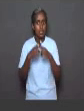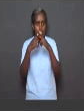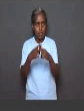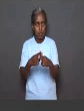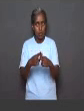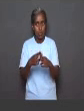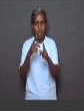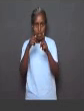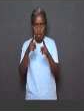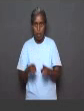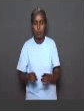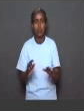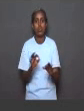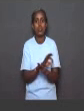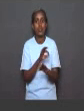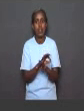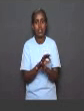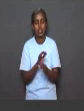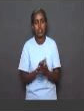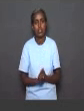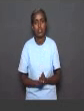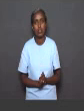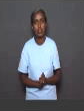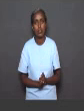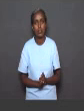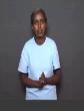This is called an absolute function.